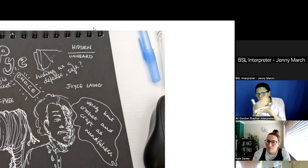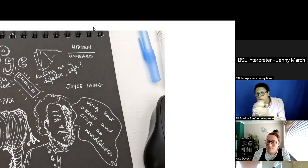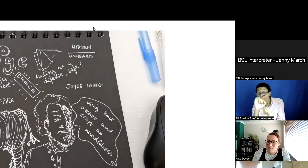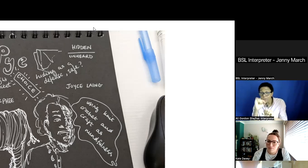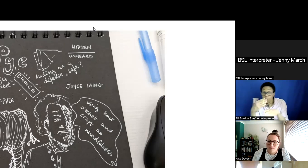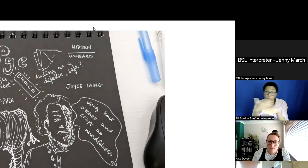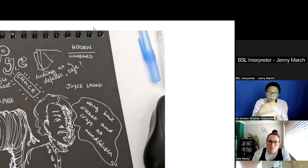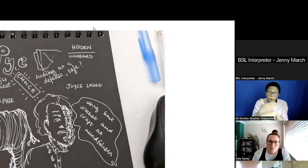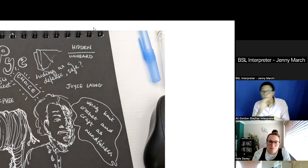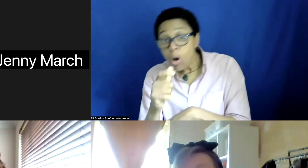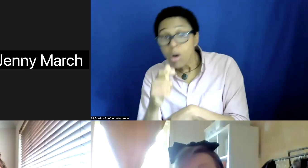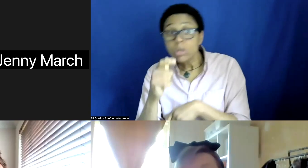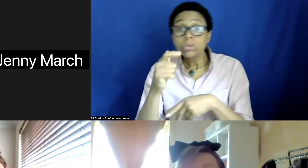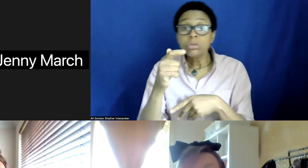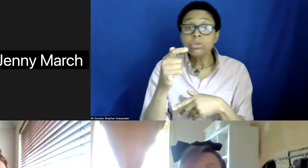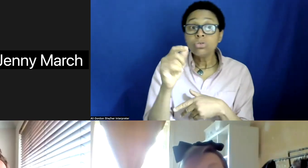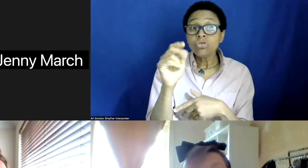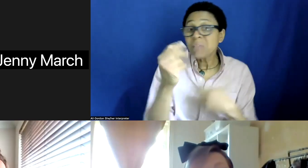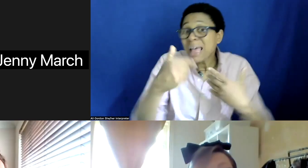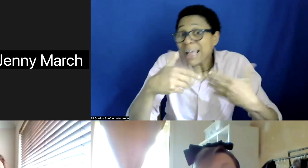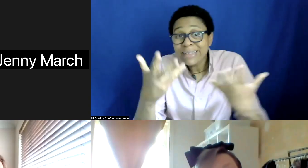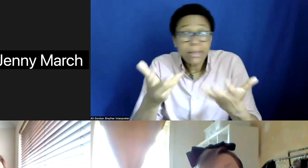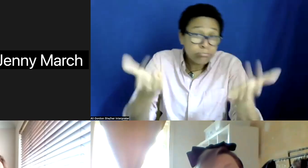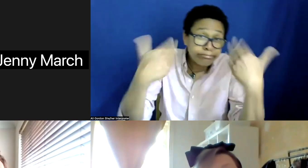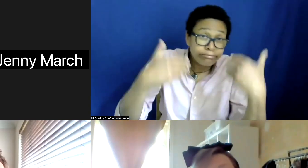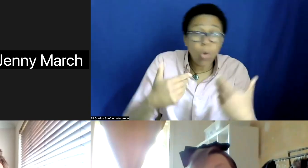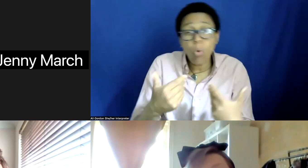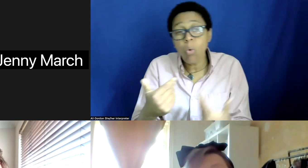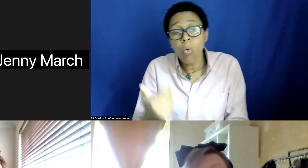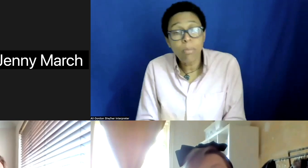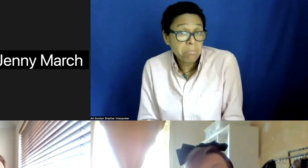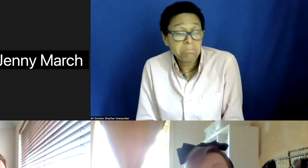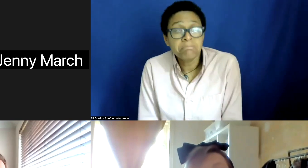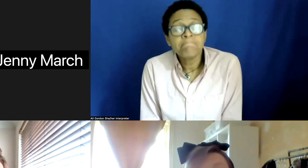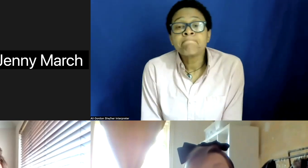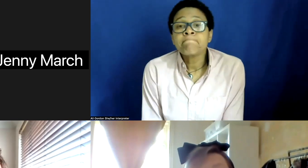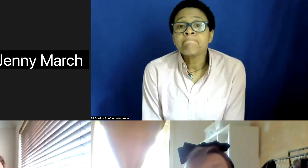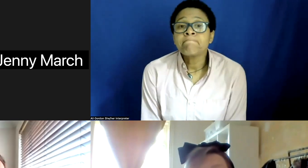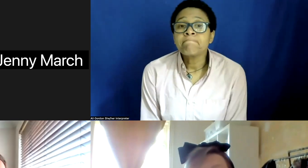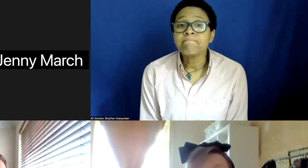words, or any questions that they may have off the back of Belle's section.